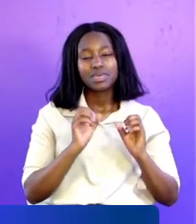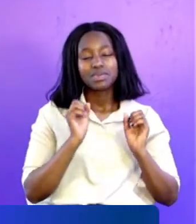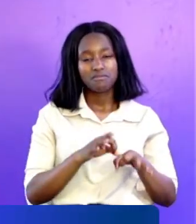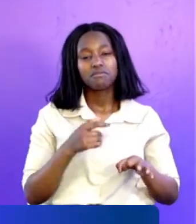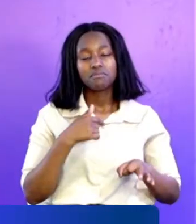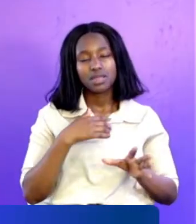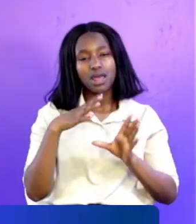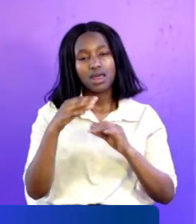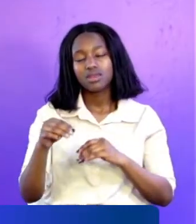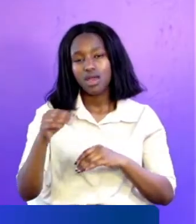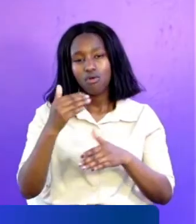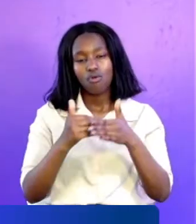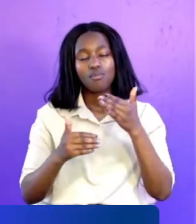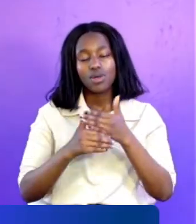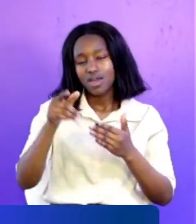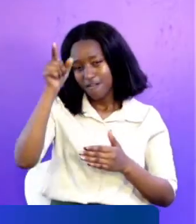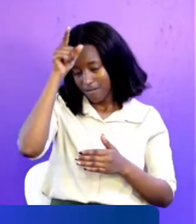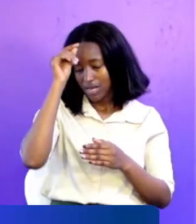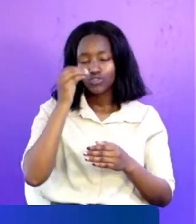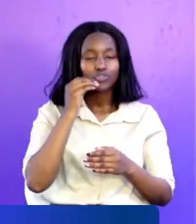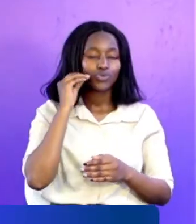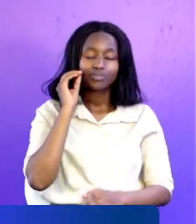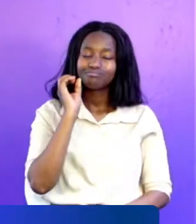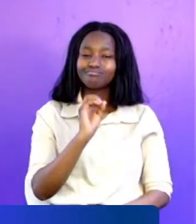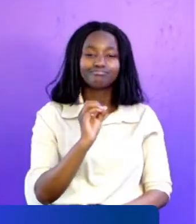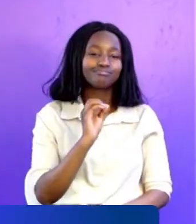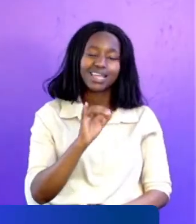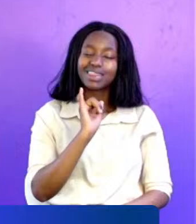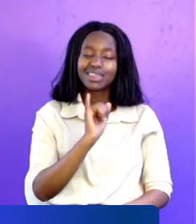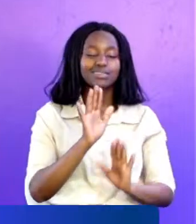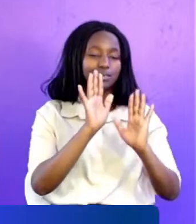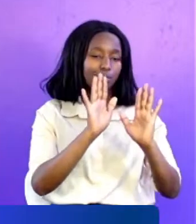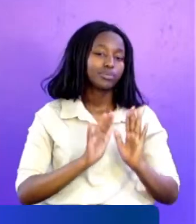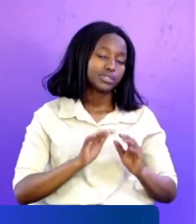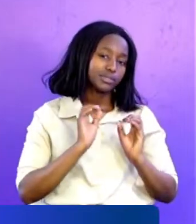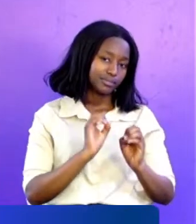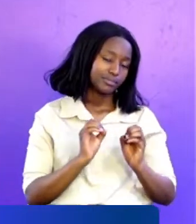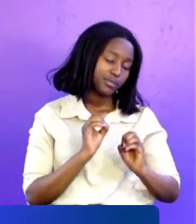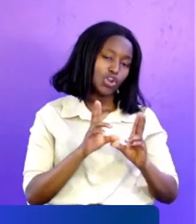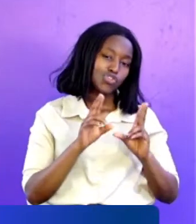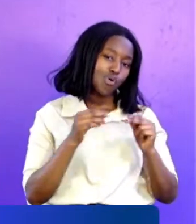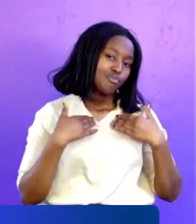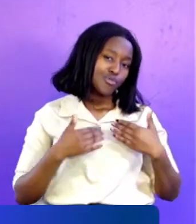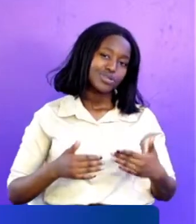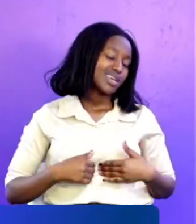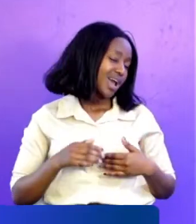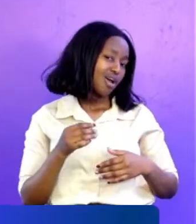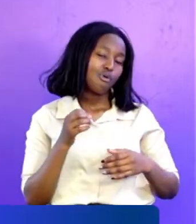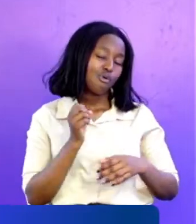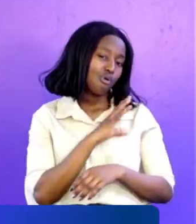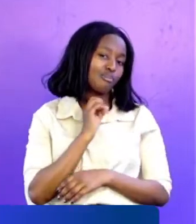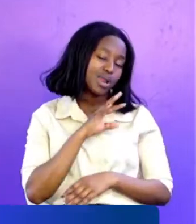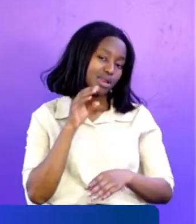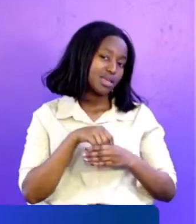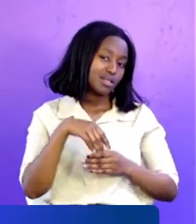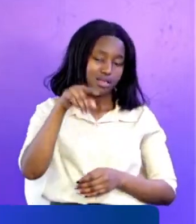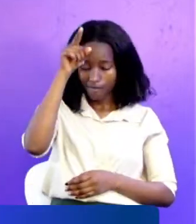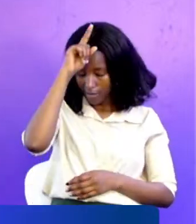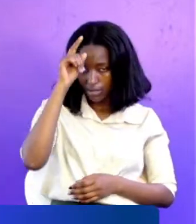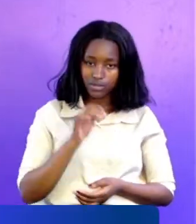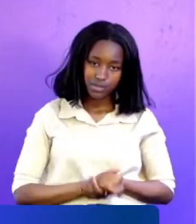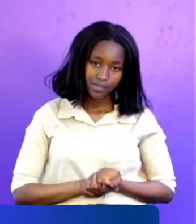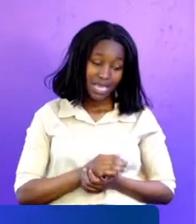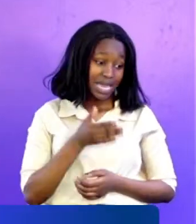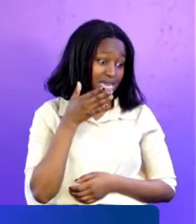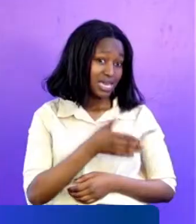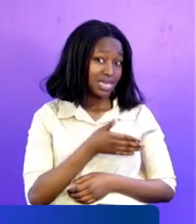is a priority at this time. Yeah. In fact, there's nobody who is homeless in the village. Absolutely. In town here is when you see